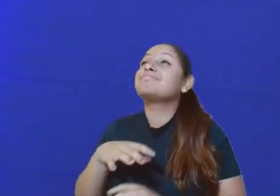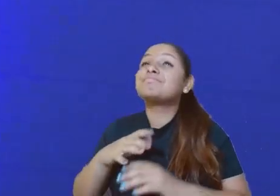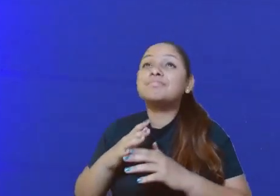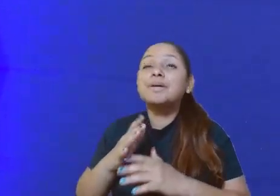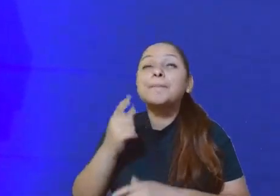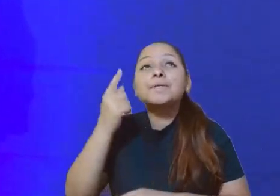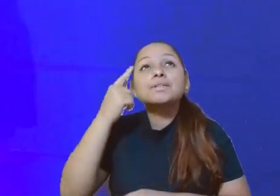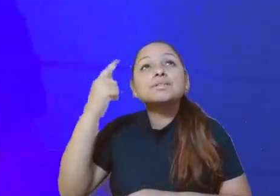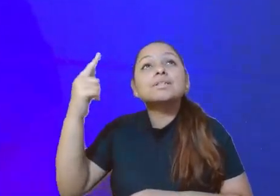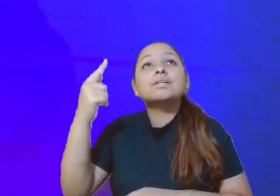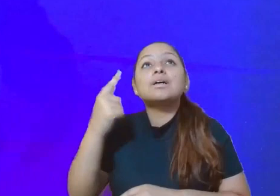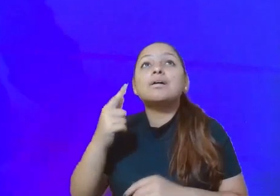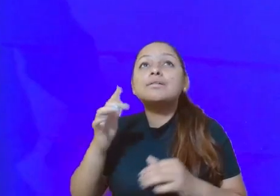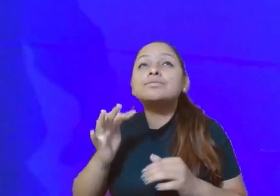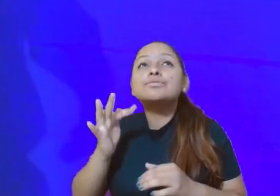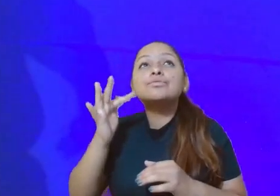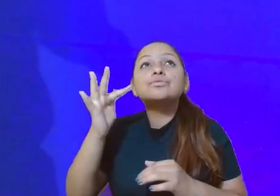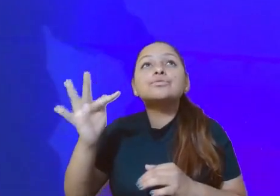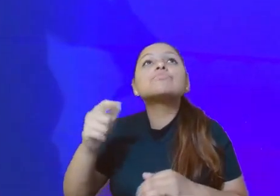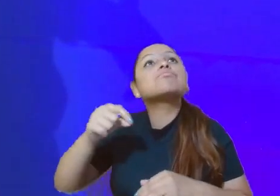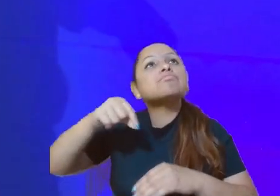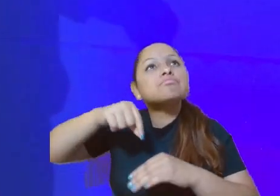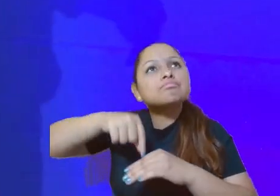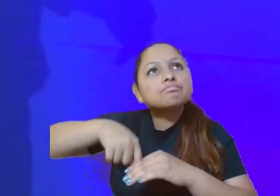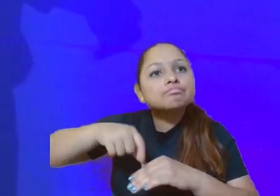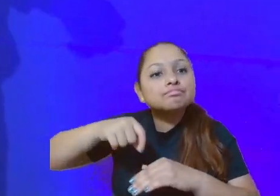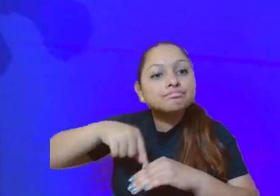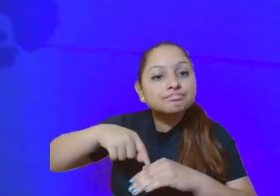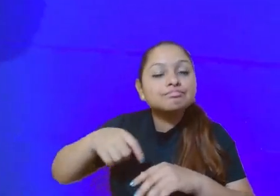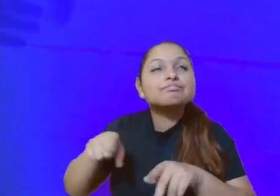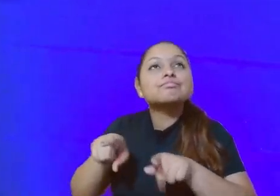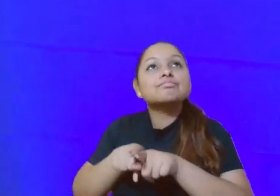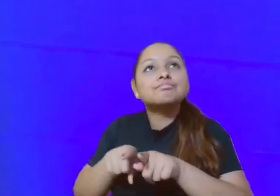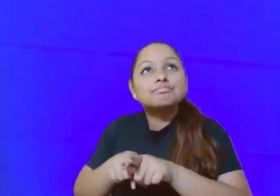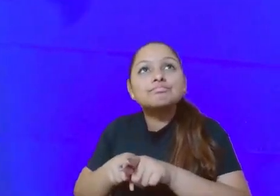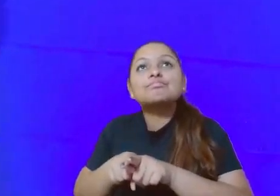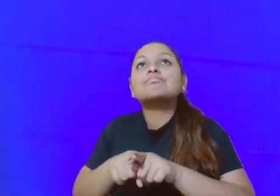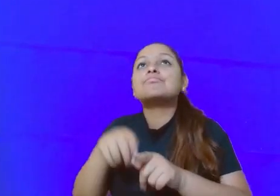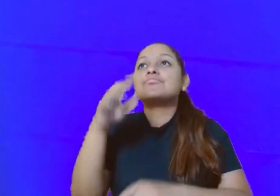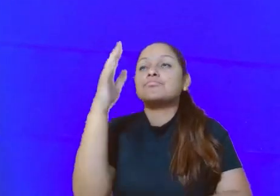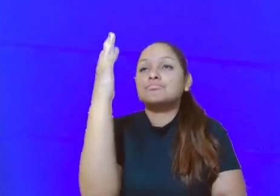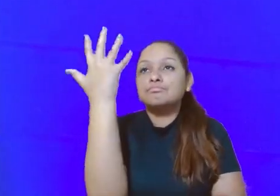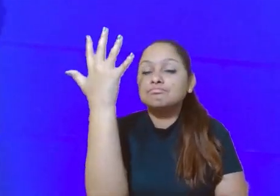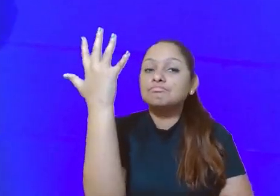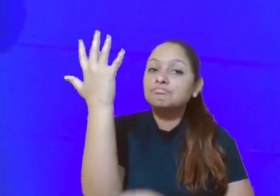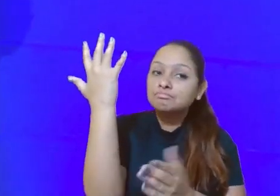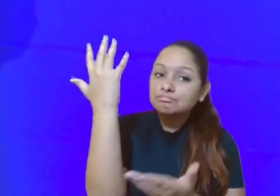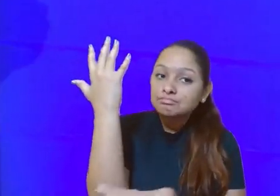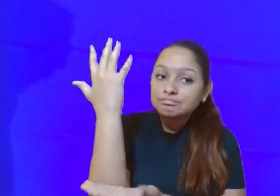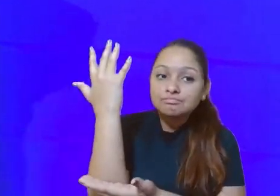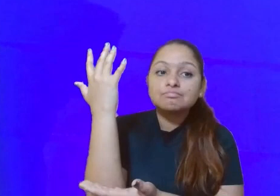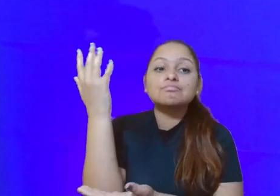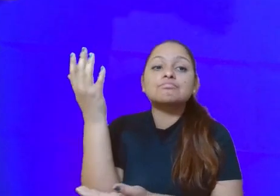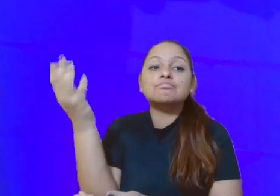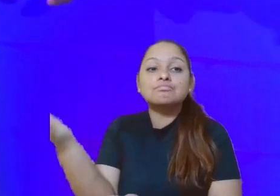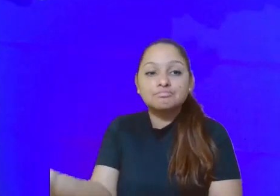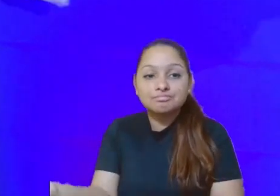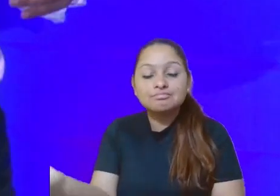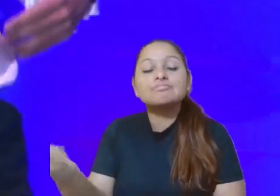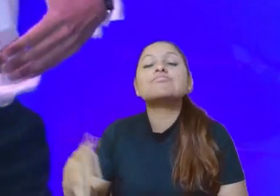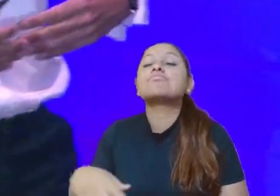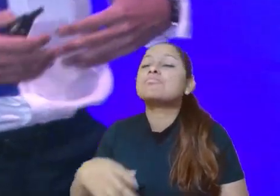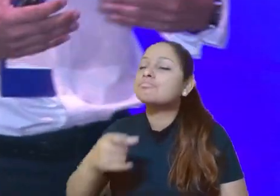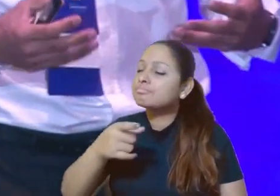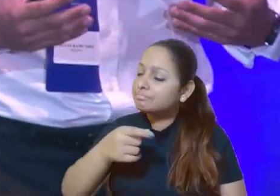we are planting, when we are harvesting, logistic, until the door of the factory. So we have a huge opportunity of investment